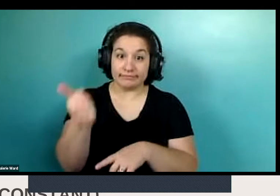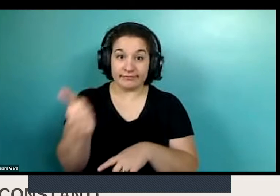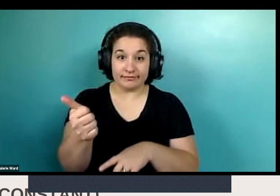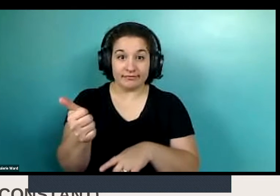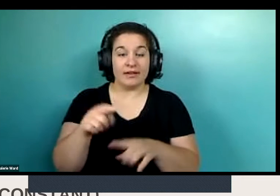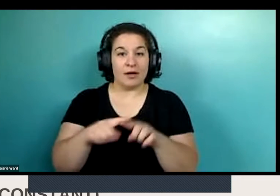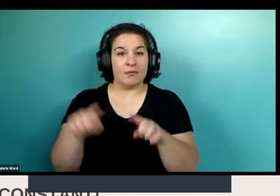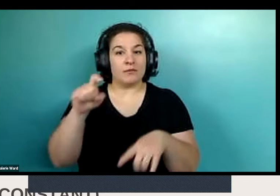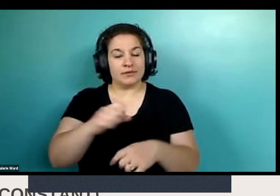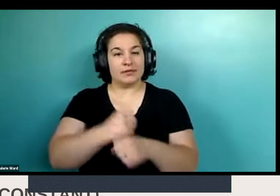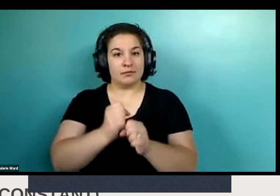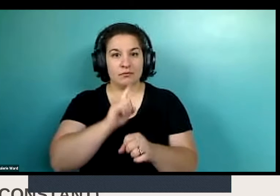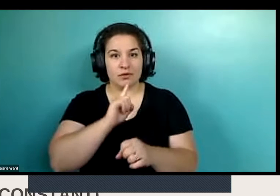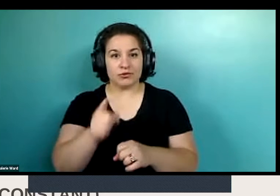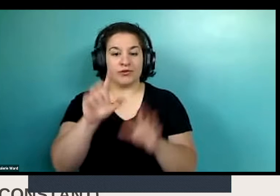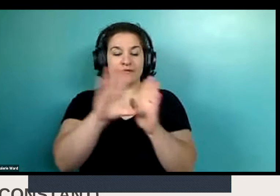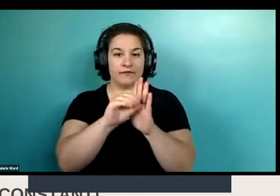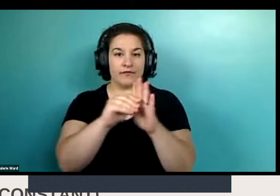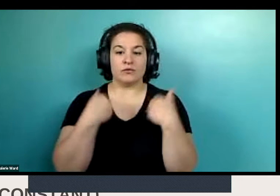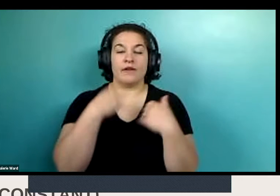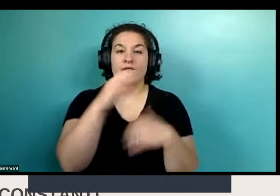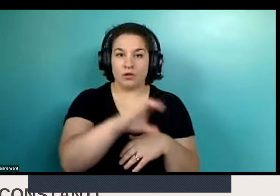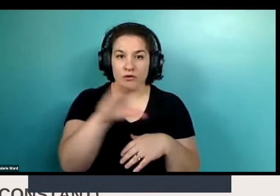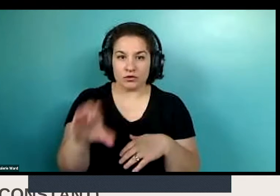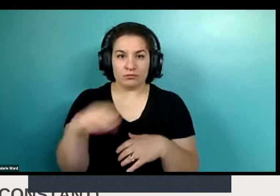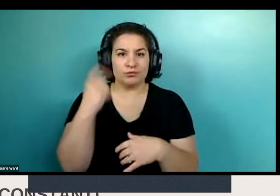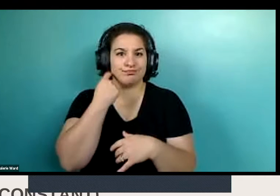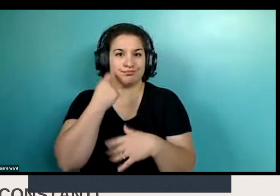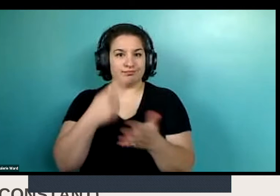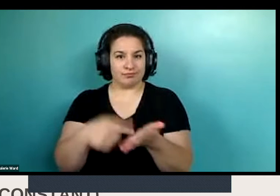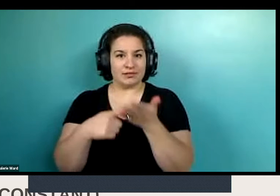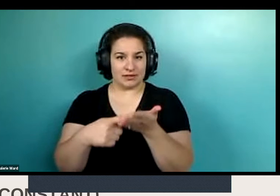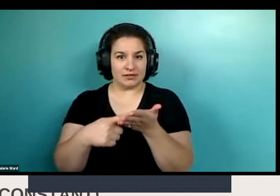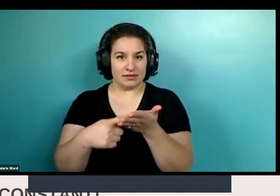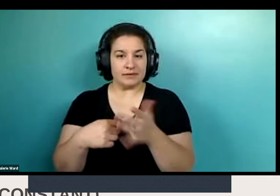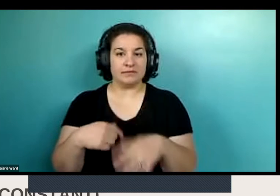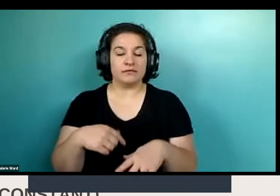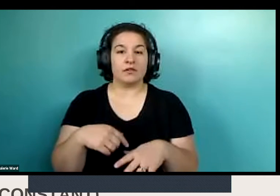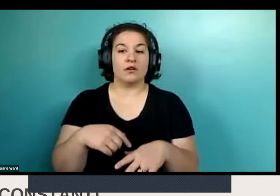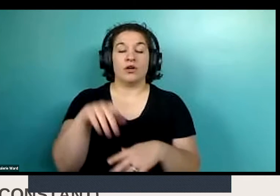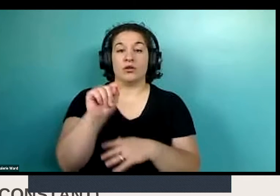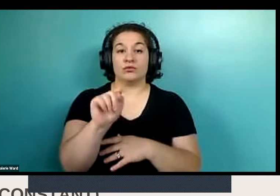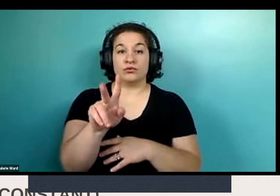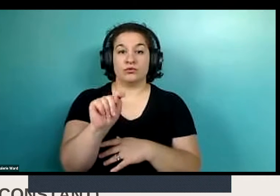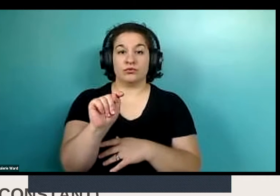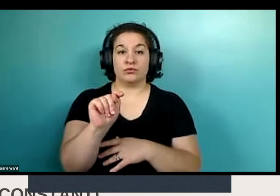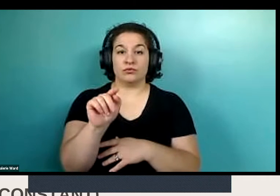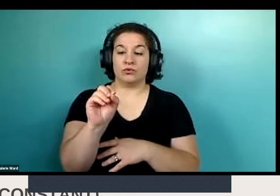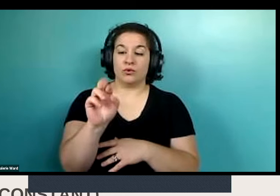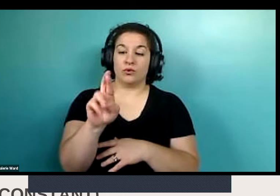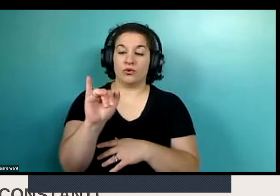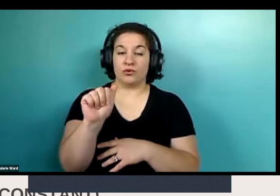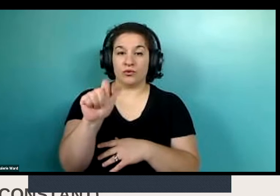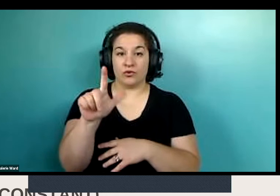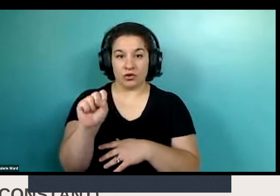those videos have things like closed captioning, which we just talked about in this section. Tutorials that we upload, they need text